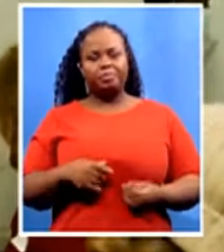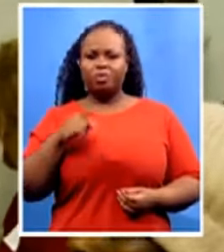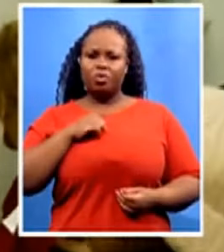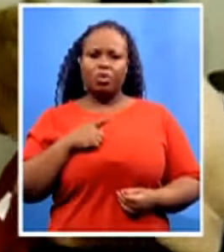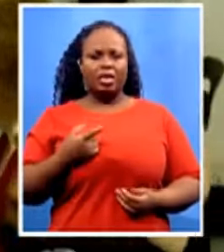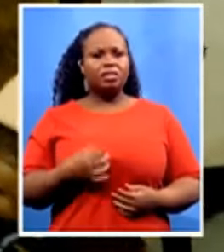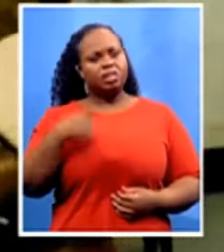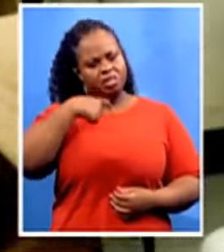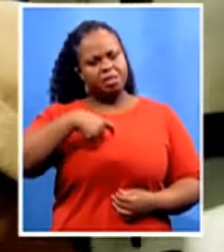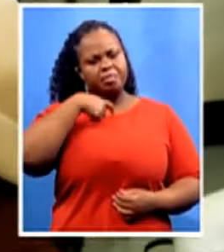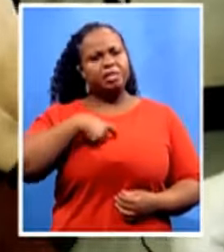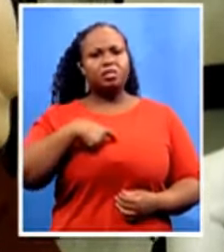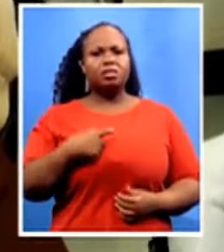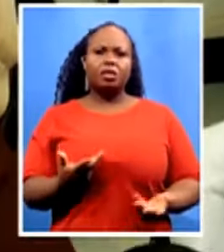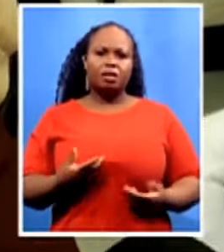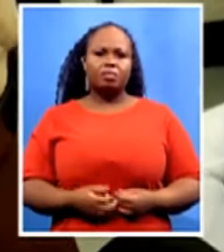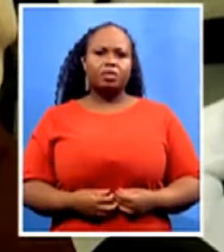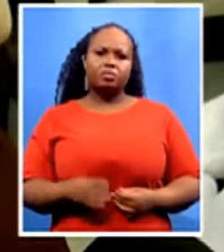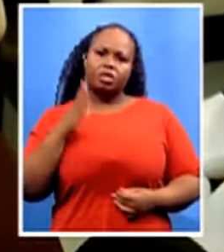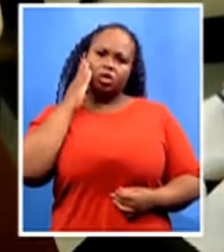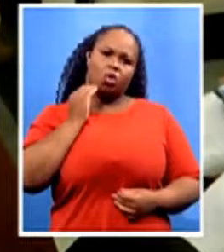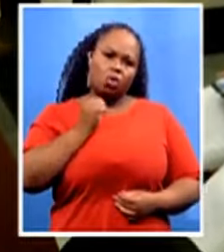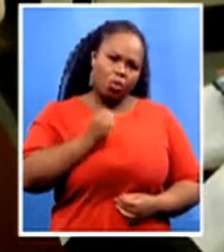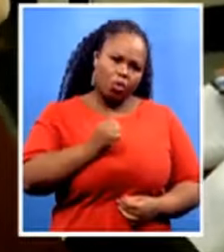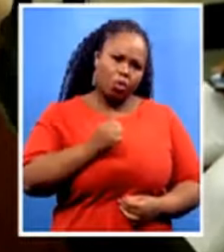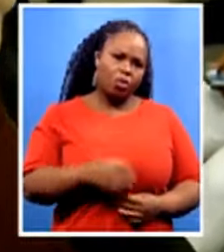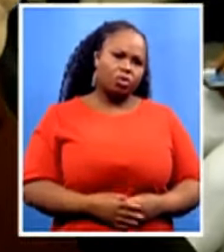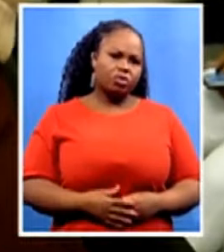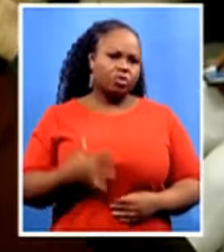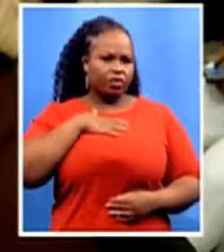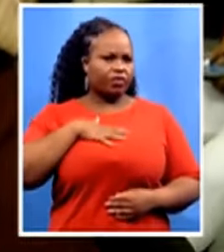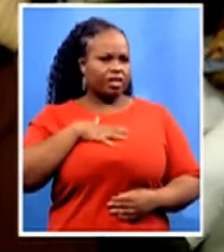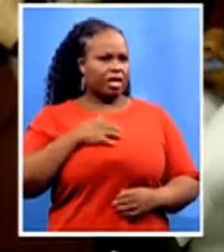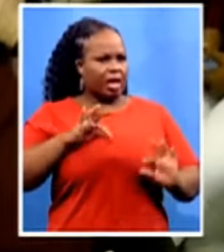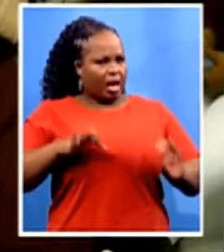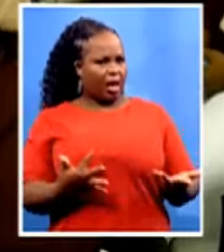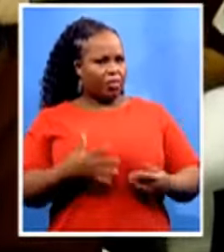to Gogo. Gogo, ufila njani? You've been vaccinated. How do you feel?